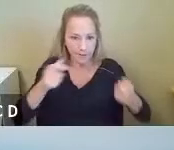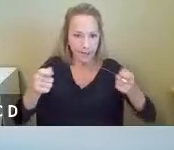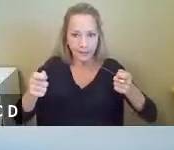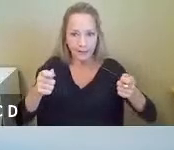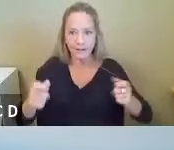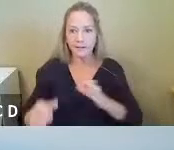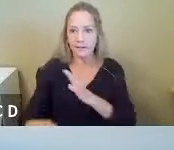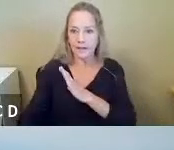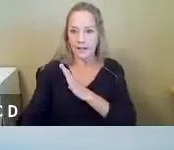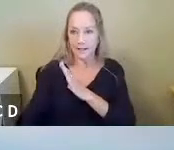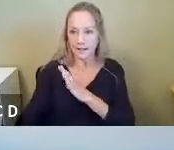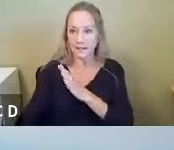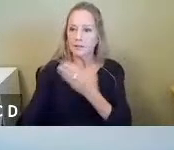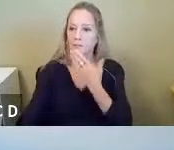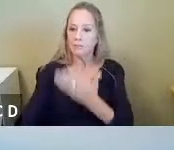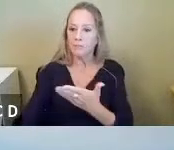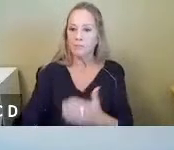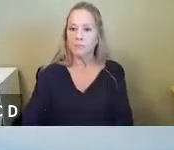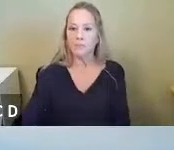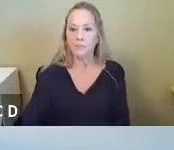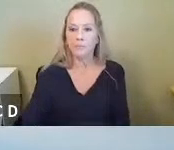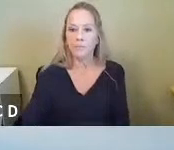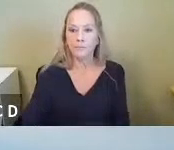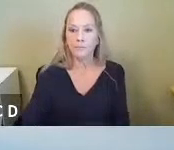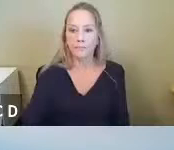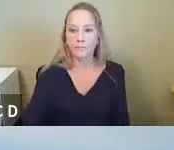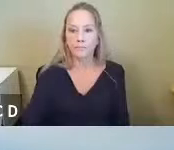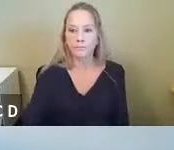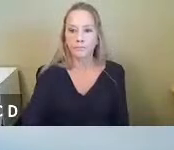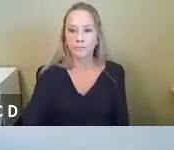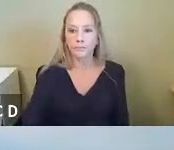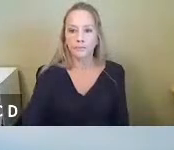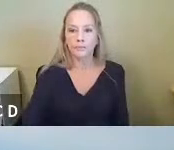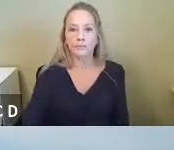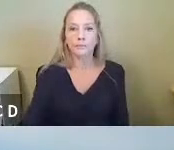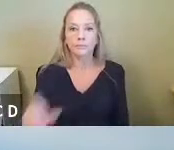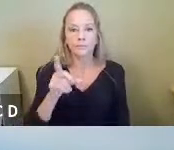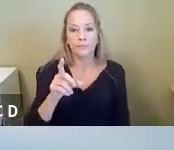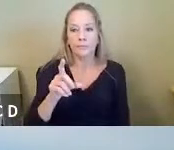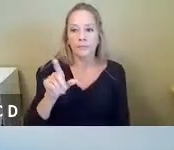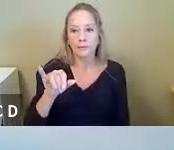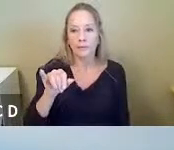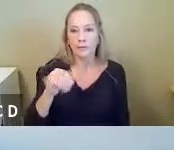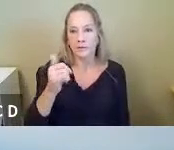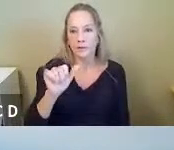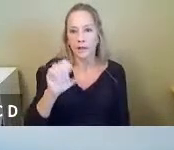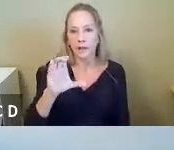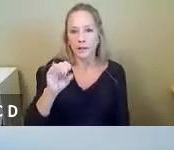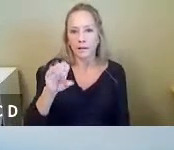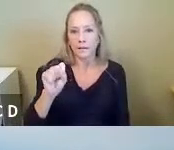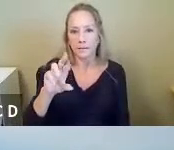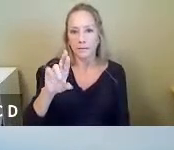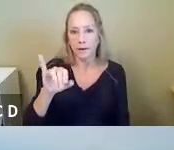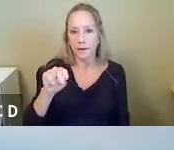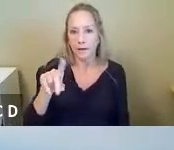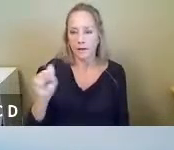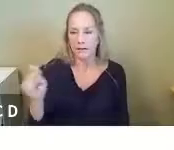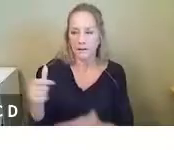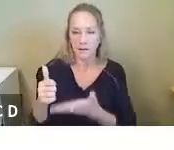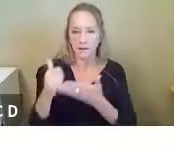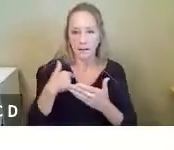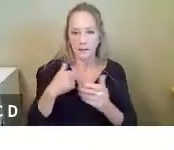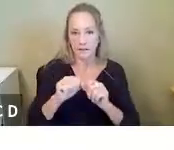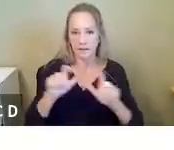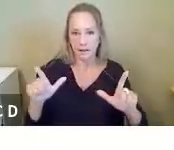Thank you, and I have my colleague Jacob Reynolds here with me, who's going to progress the slides. We have the news on our cases. It